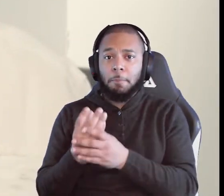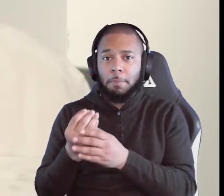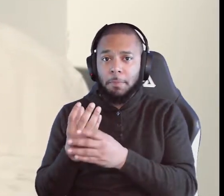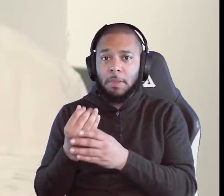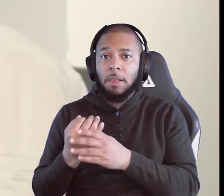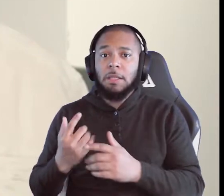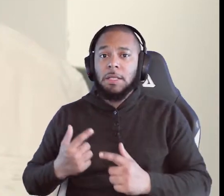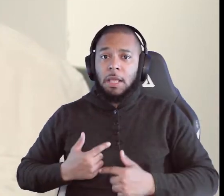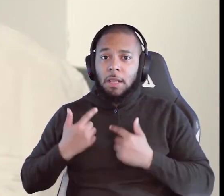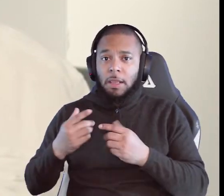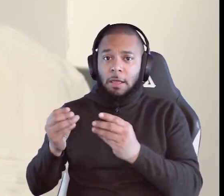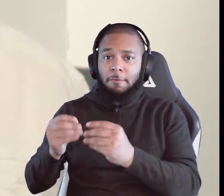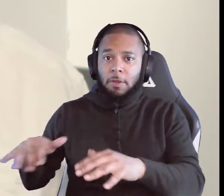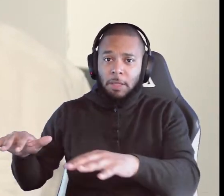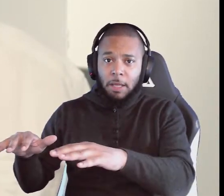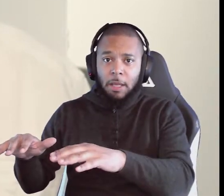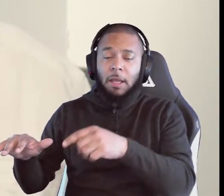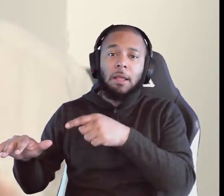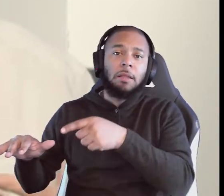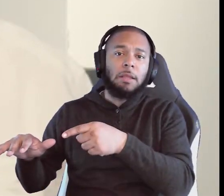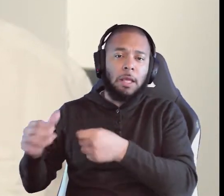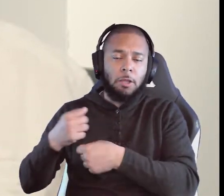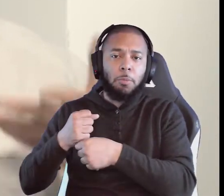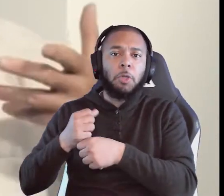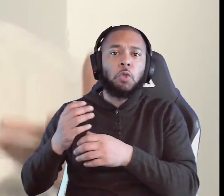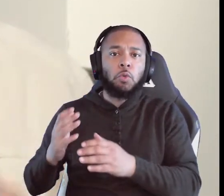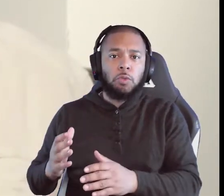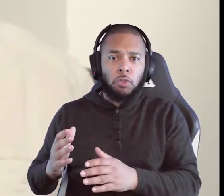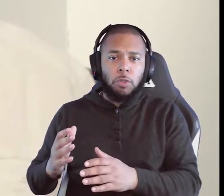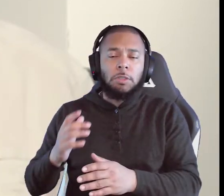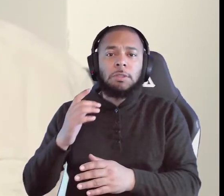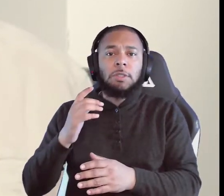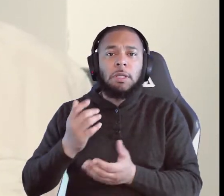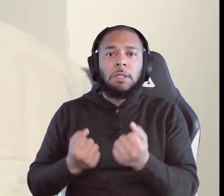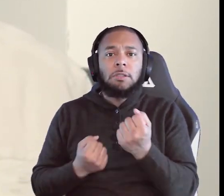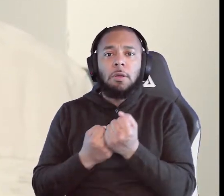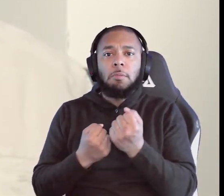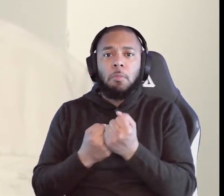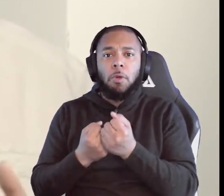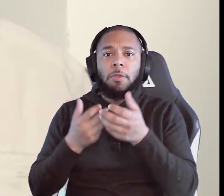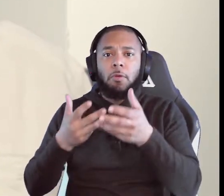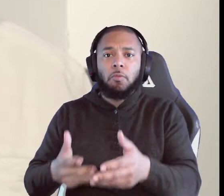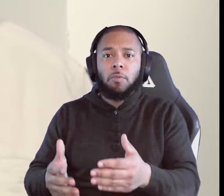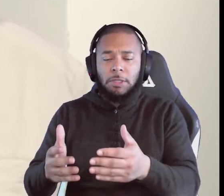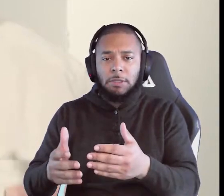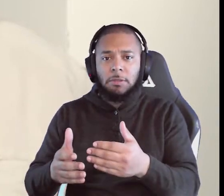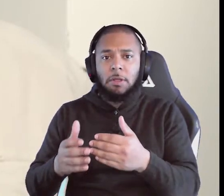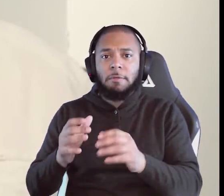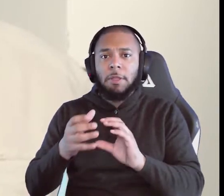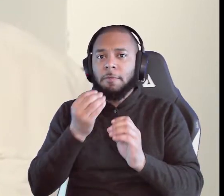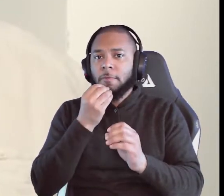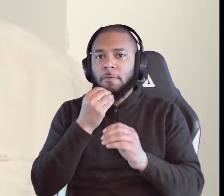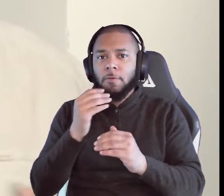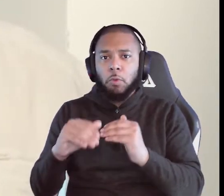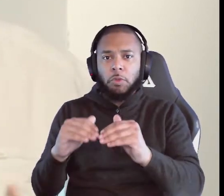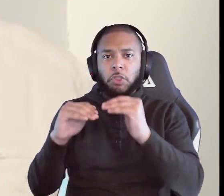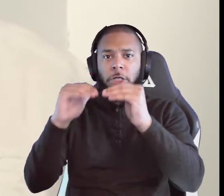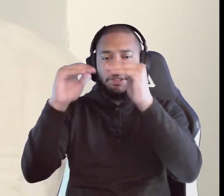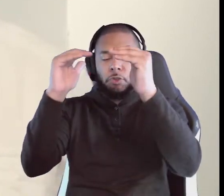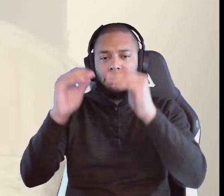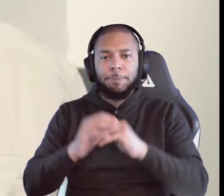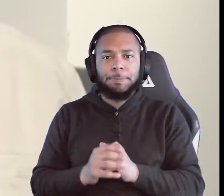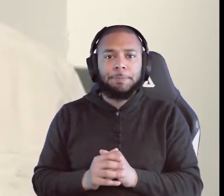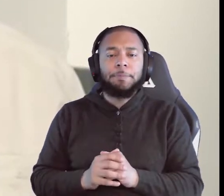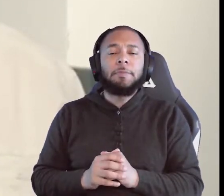the basis of the food chain. They are the producers that support the terrestrial food chain. Plants can grow well or not